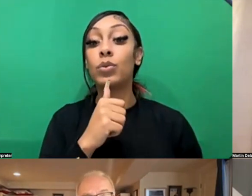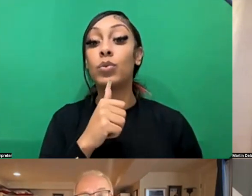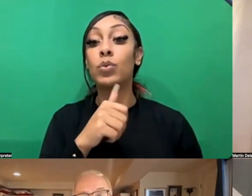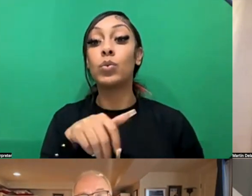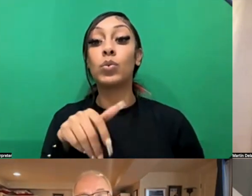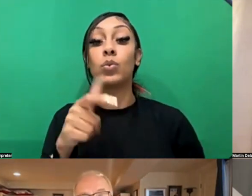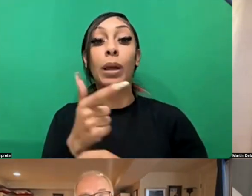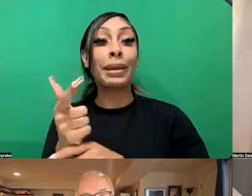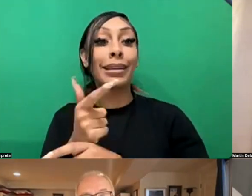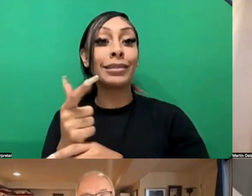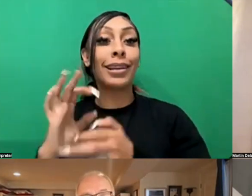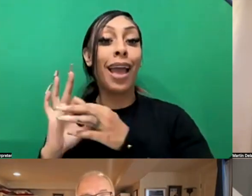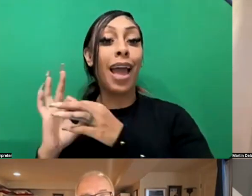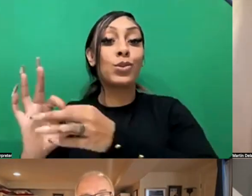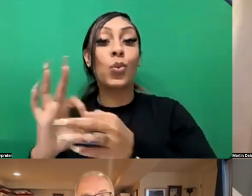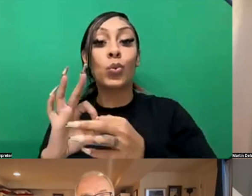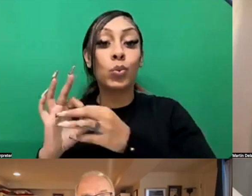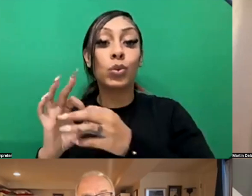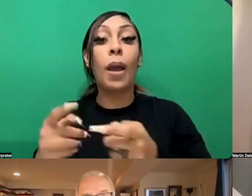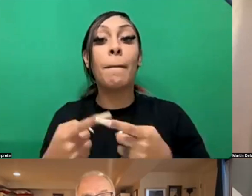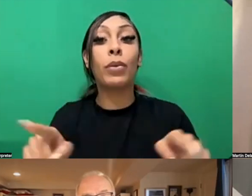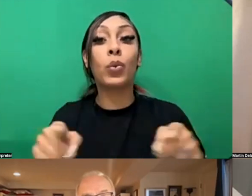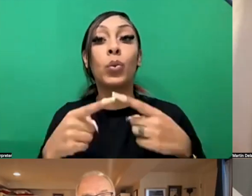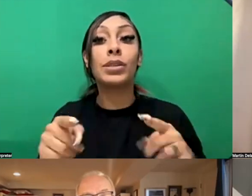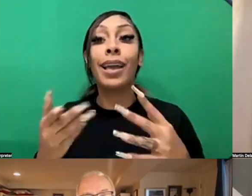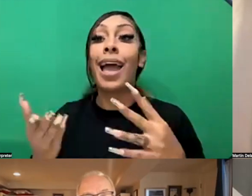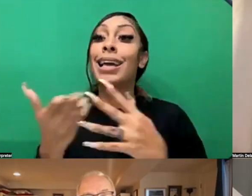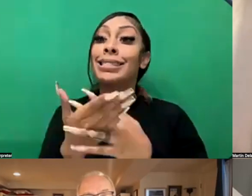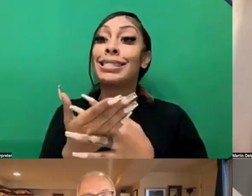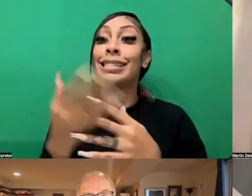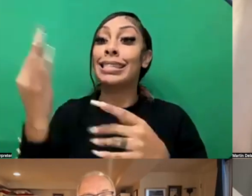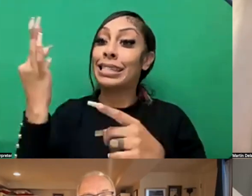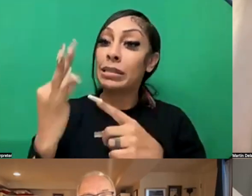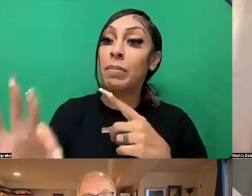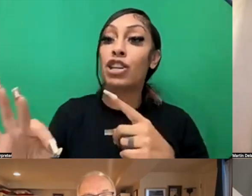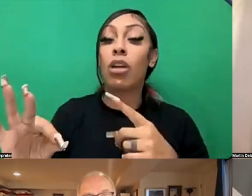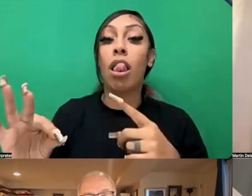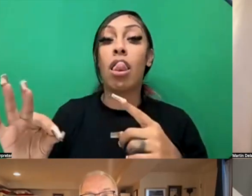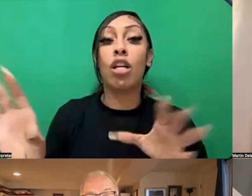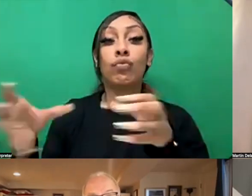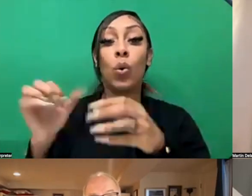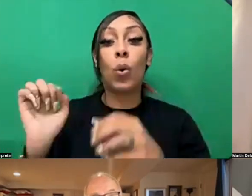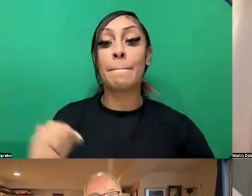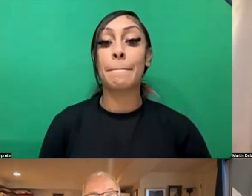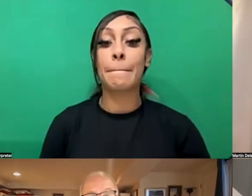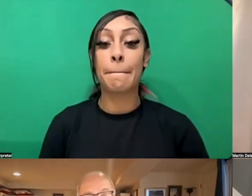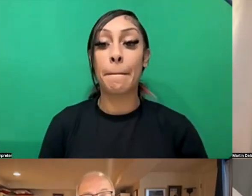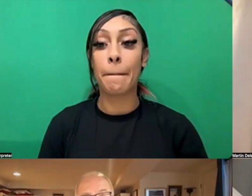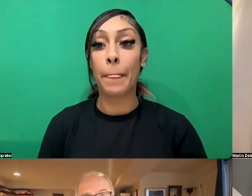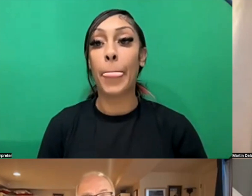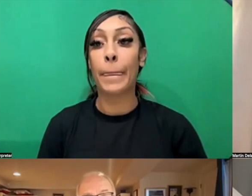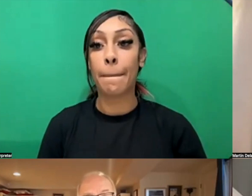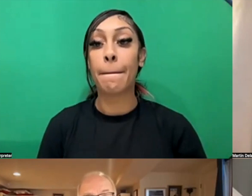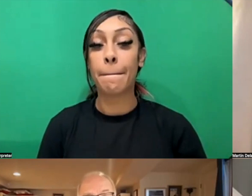the music accessibility special interest group, that the aim